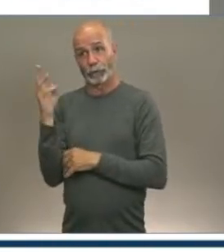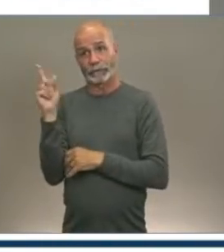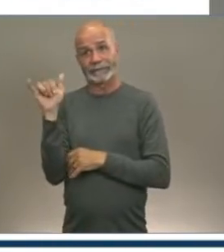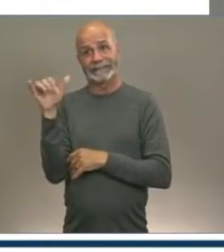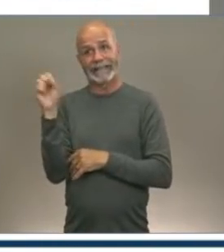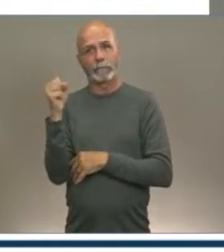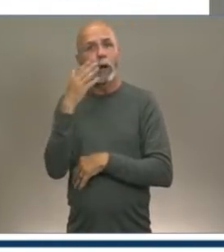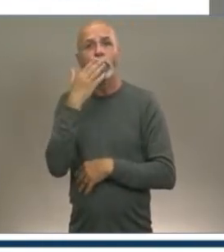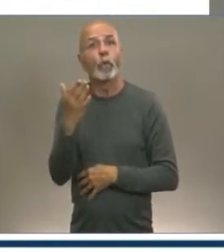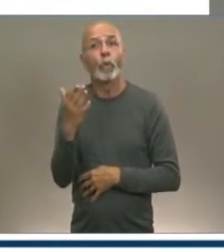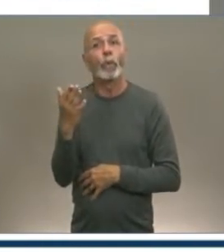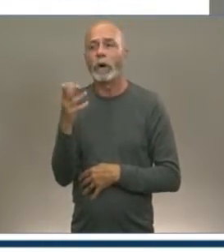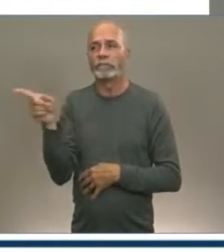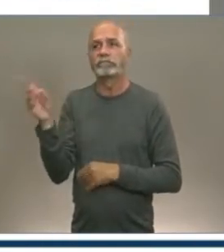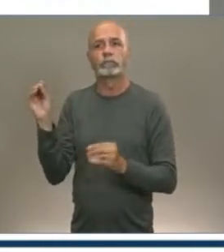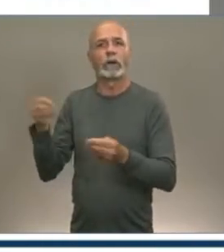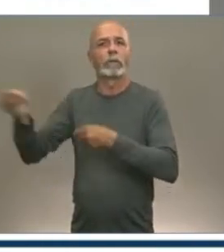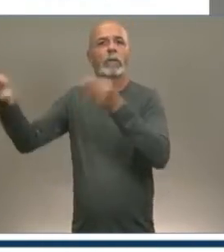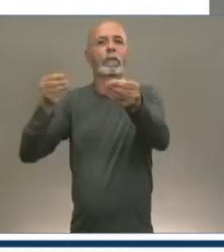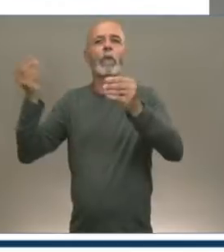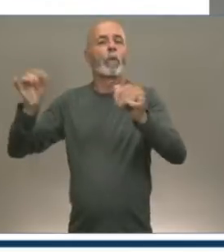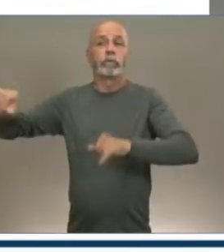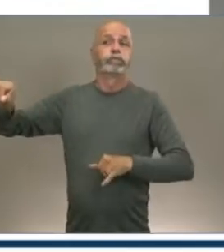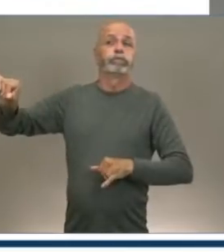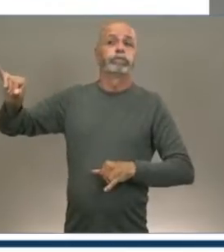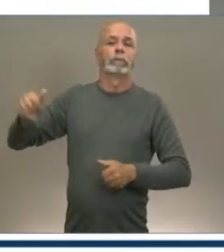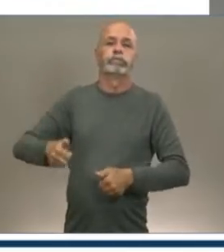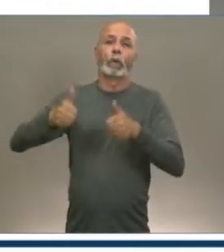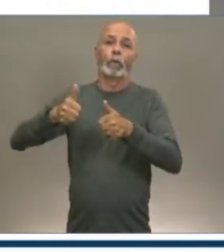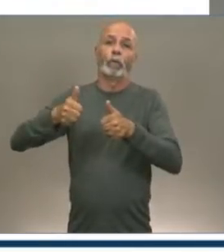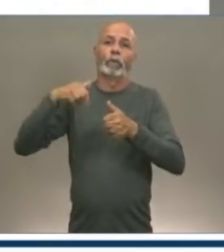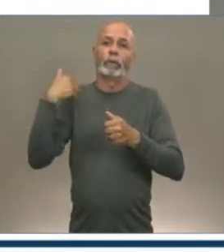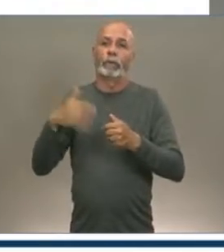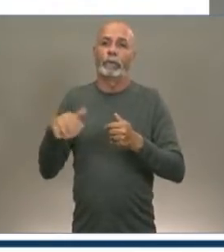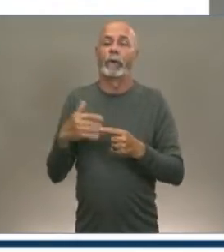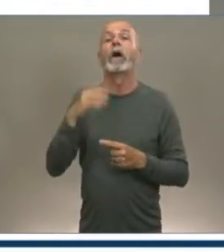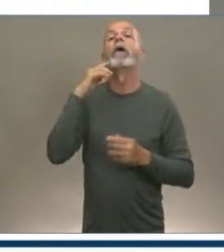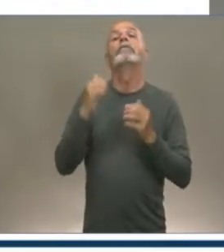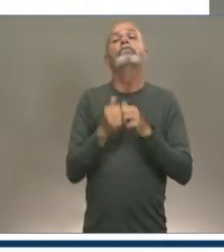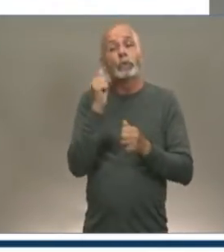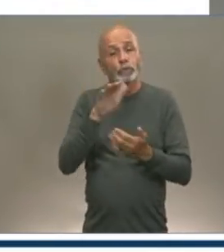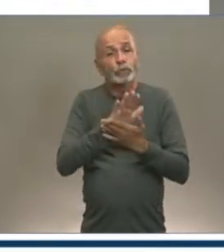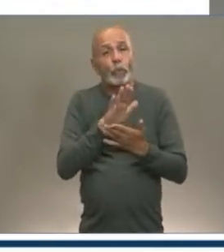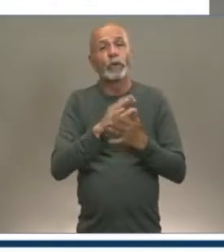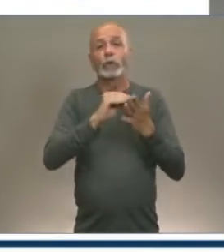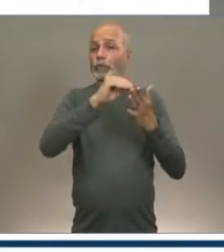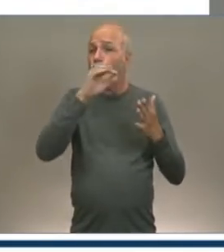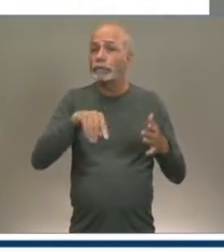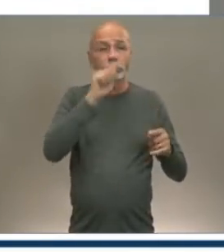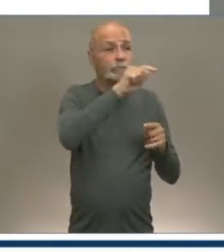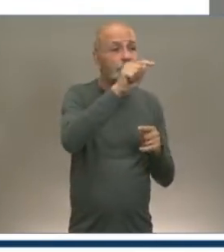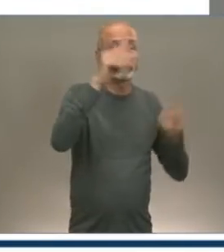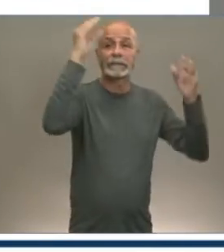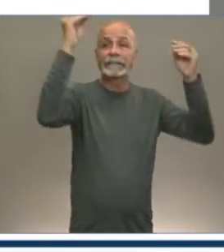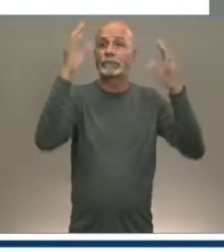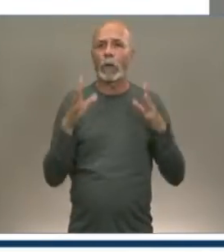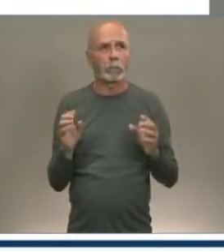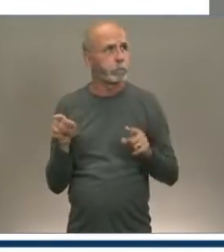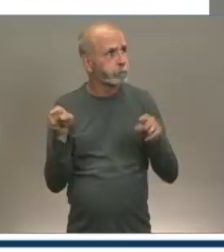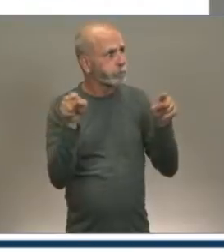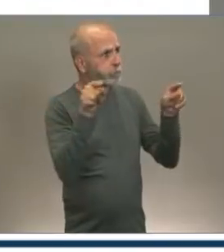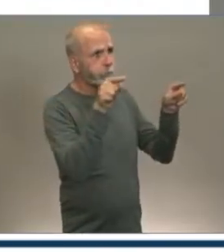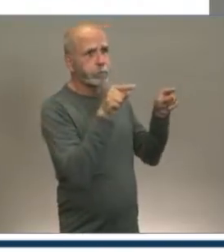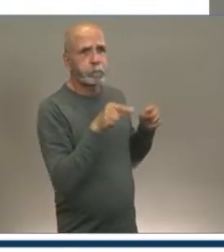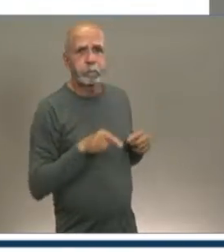along. Most of our cases in schools, students or teachers, have not resulted in secondary cases, but we have had a small number of